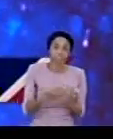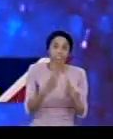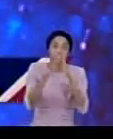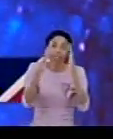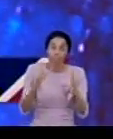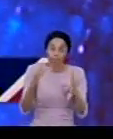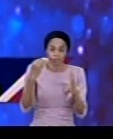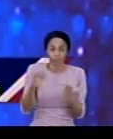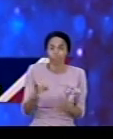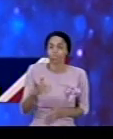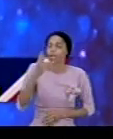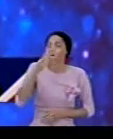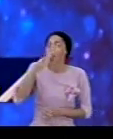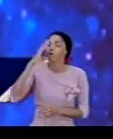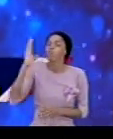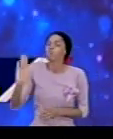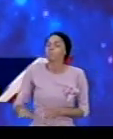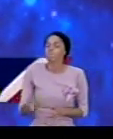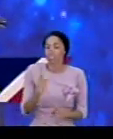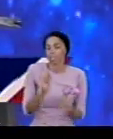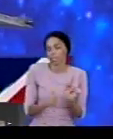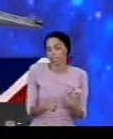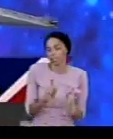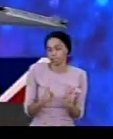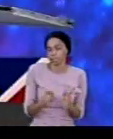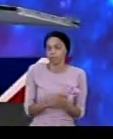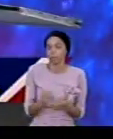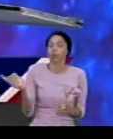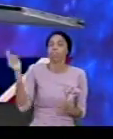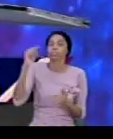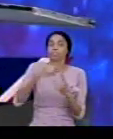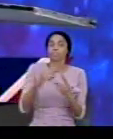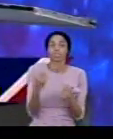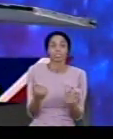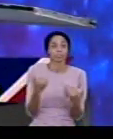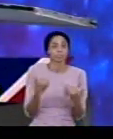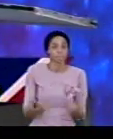the wicked till this present hour.